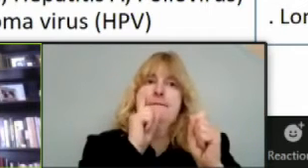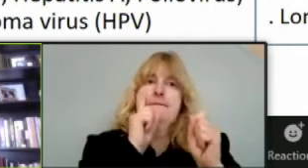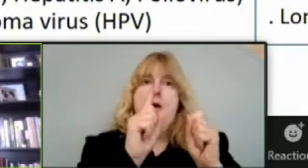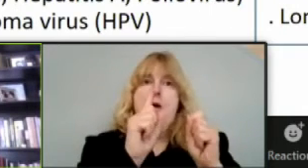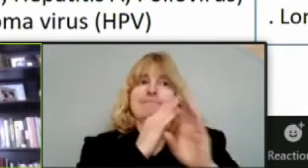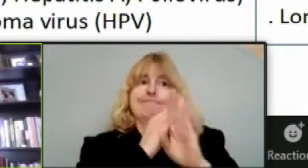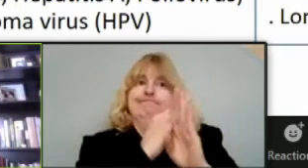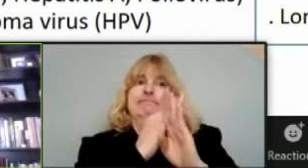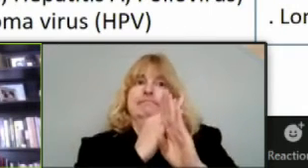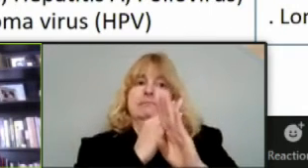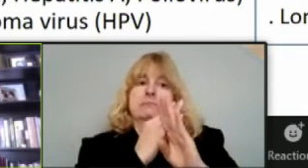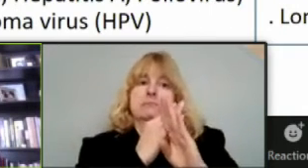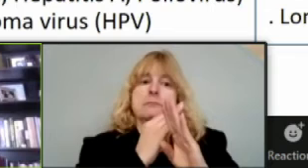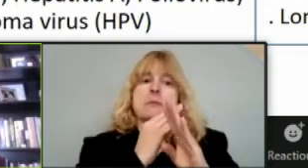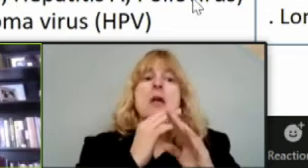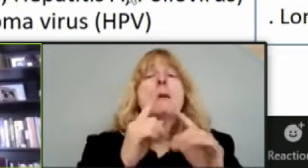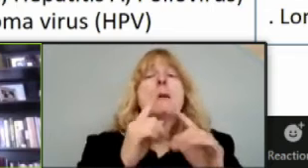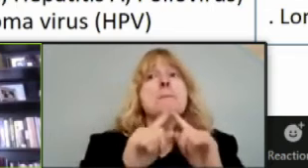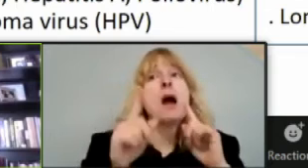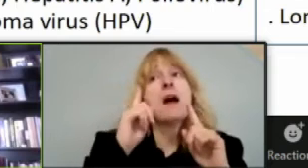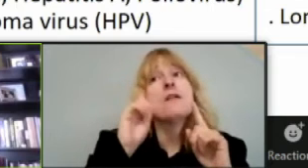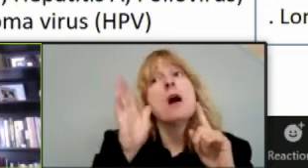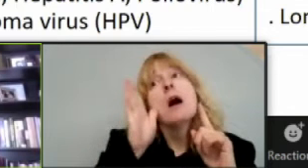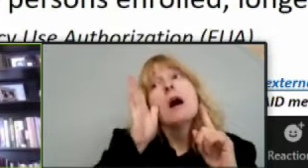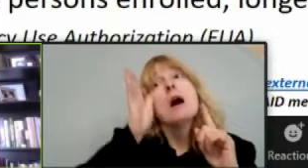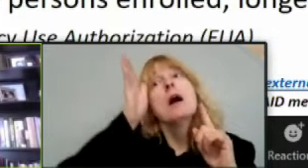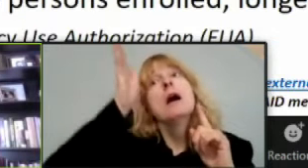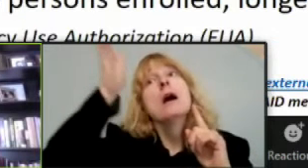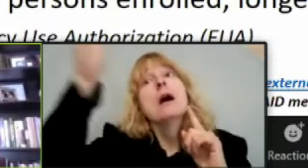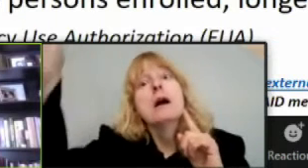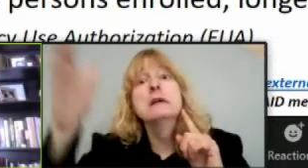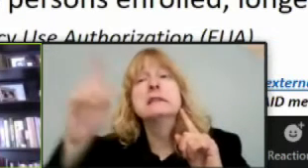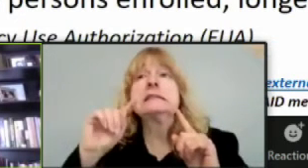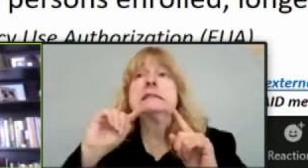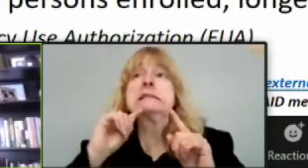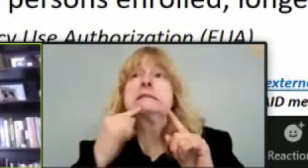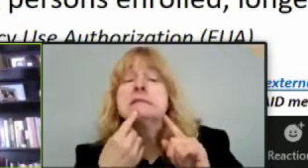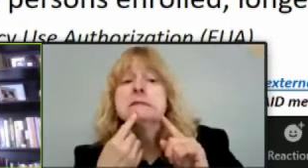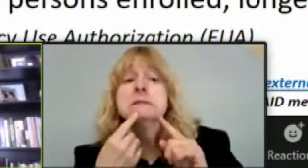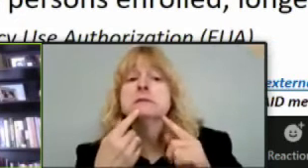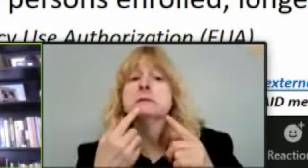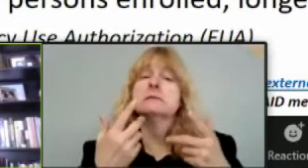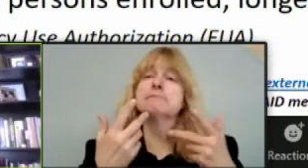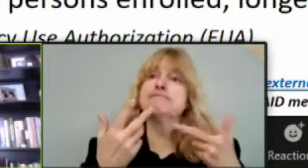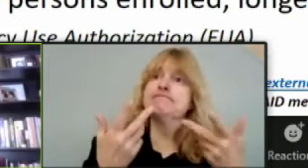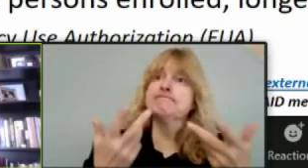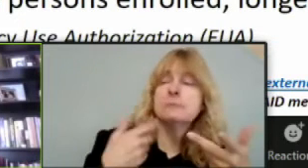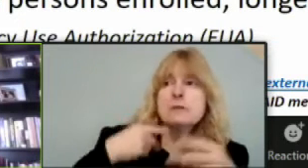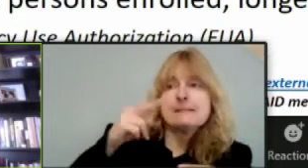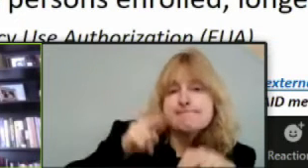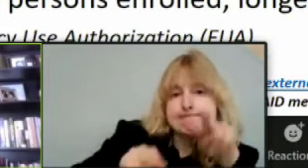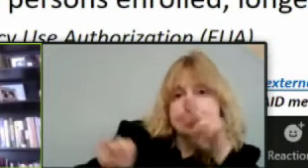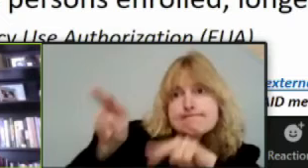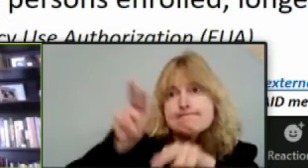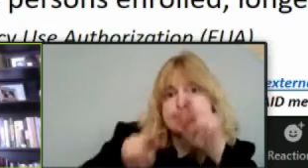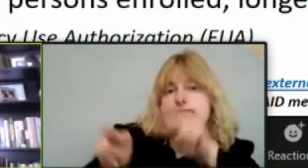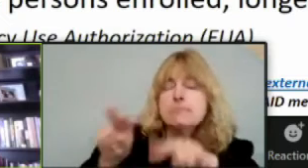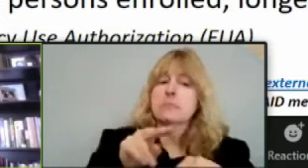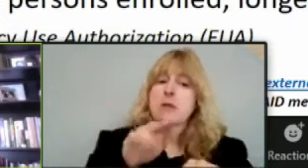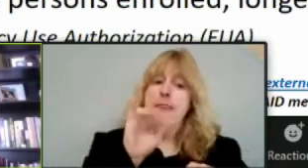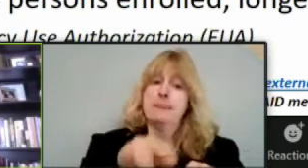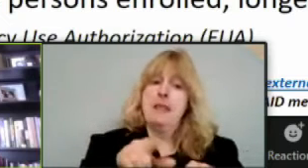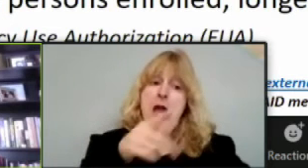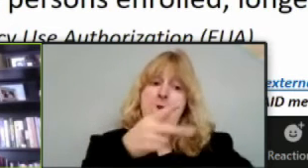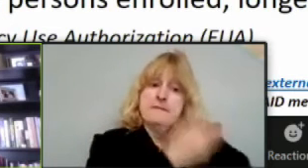the contraindications and the long-term severe effects. Here's the normal process, and these vaccines have gone through this